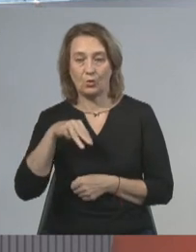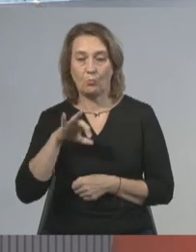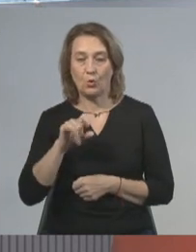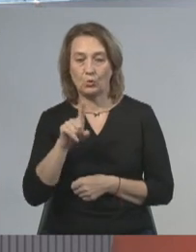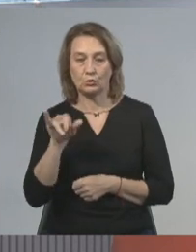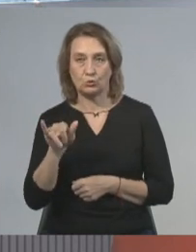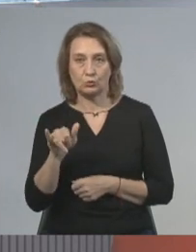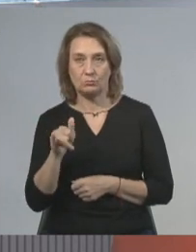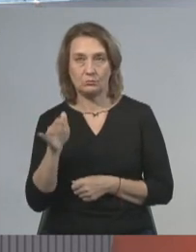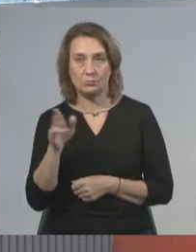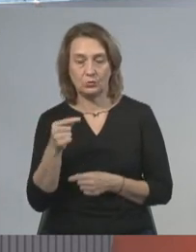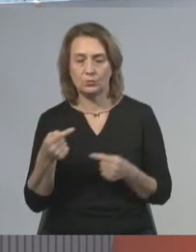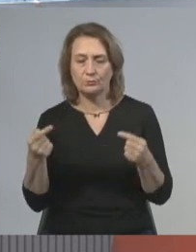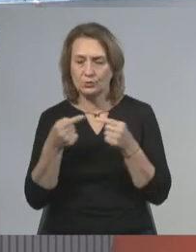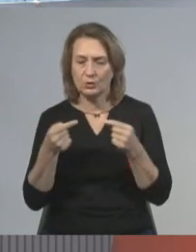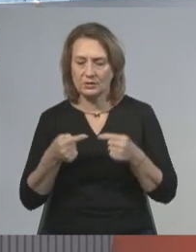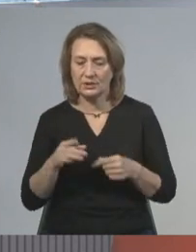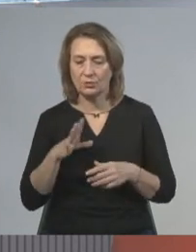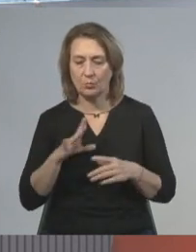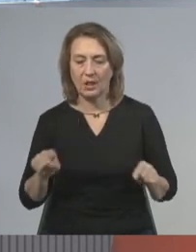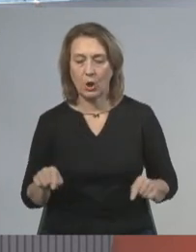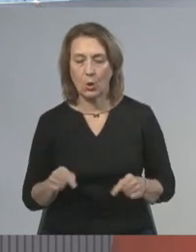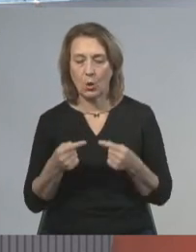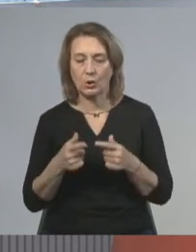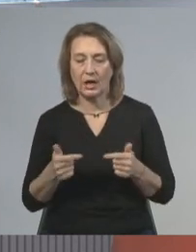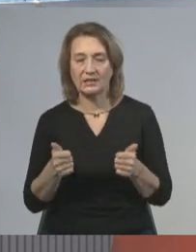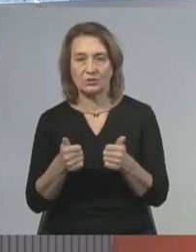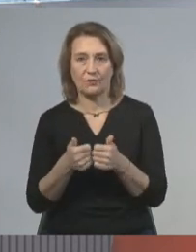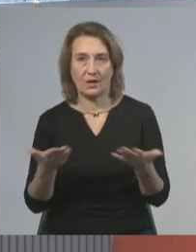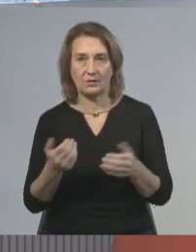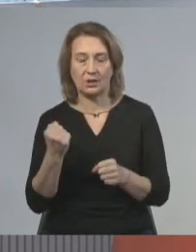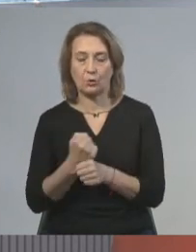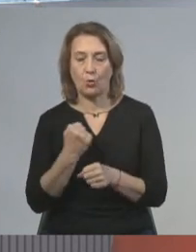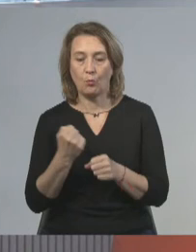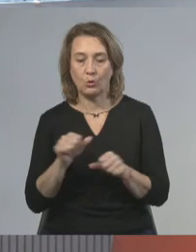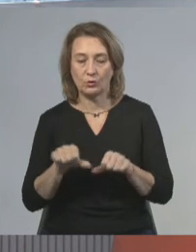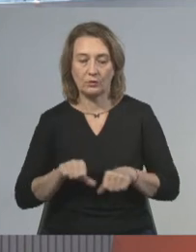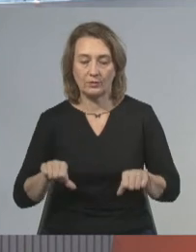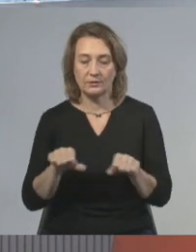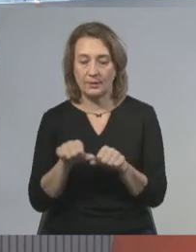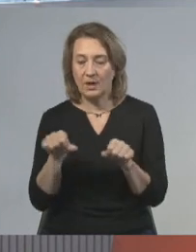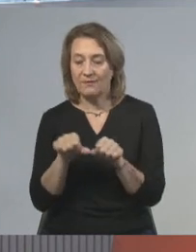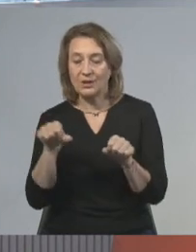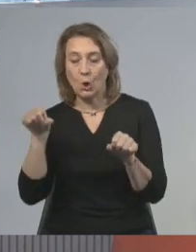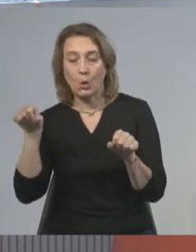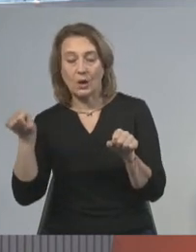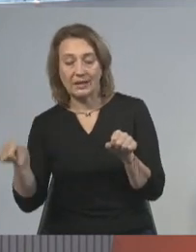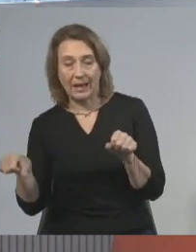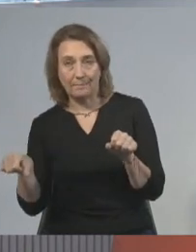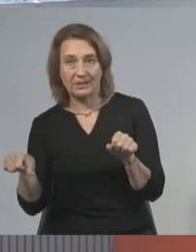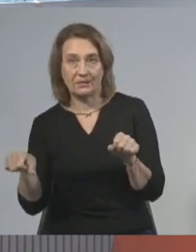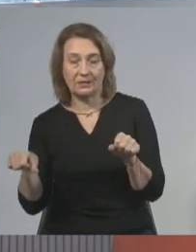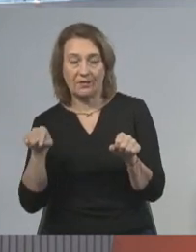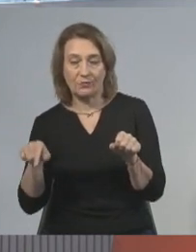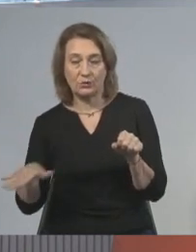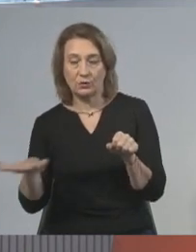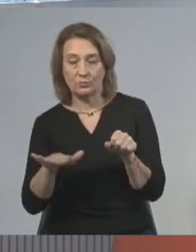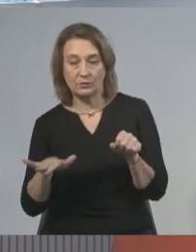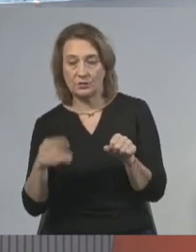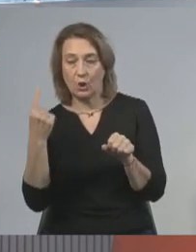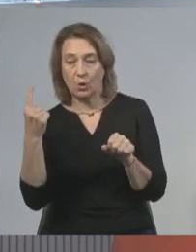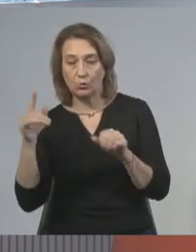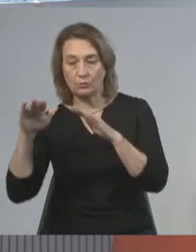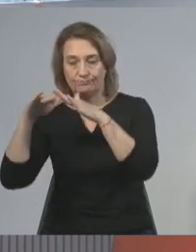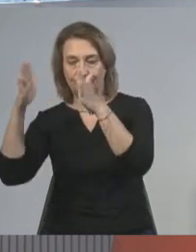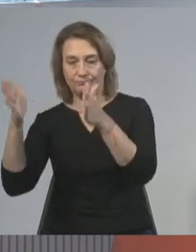did give the recommendation to minister of health that in this case it would be well to organize the work in the commission to separate in the very